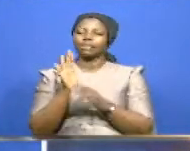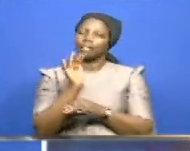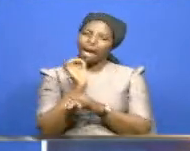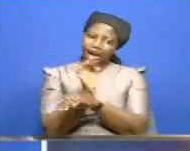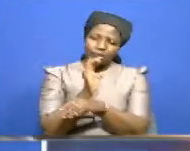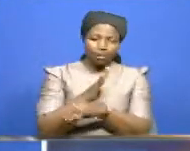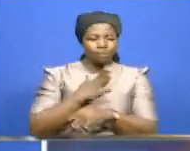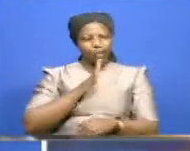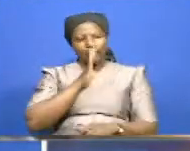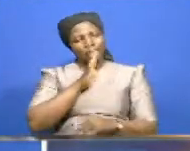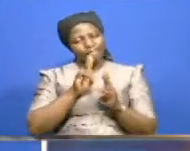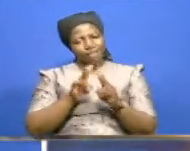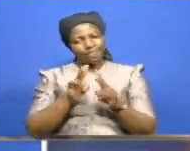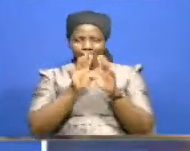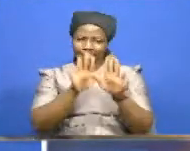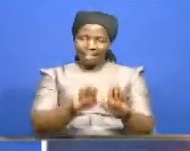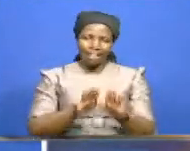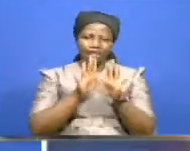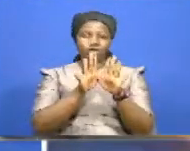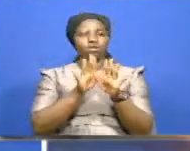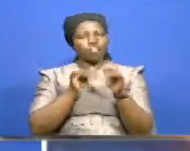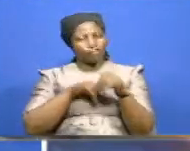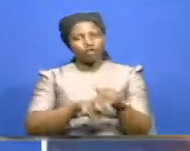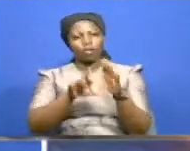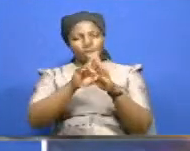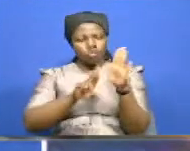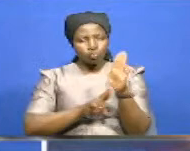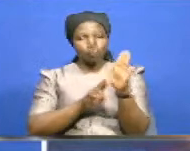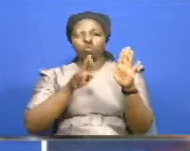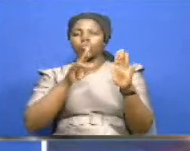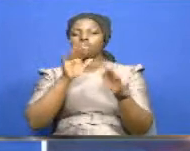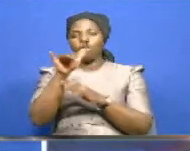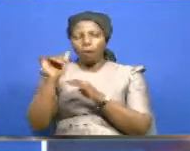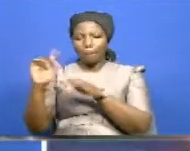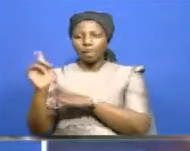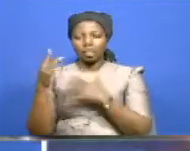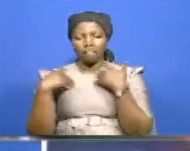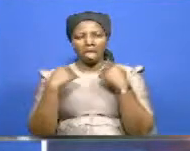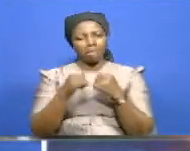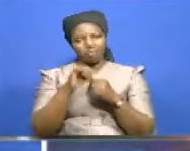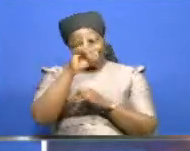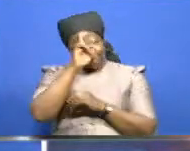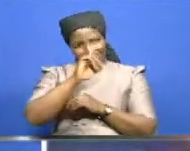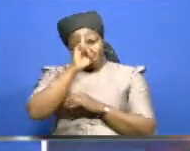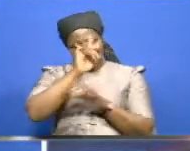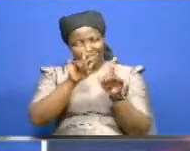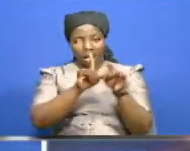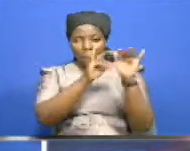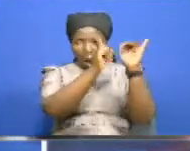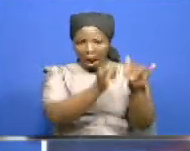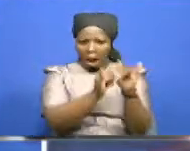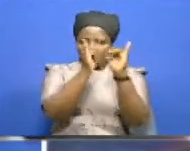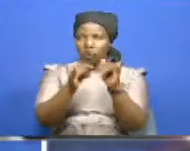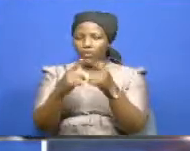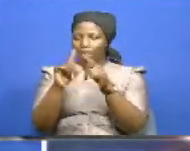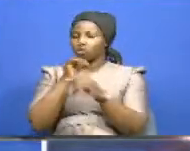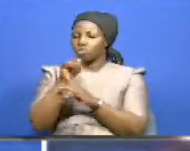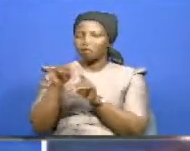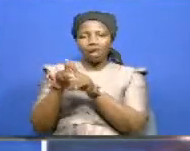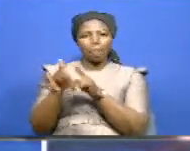measure communicated by the Minister of Health seriously as an individual, not